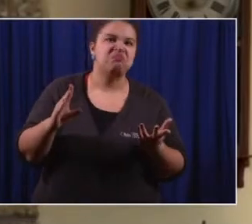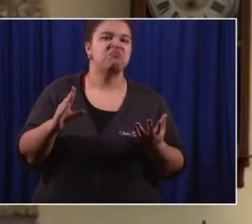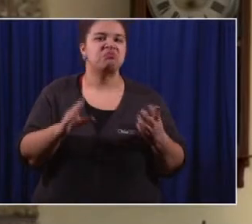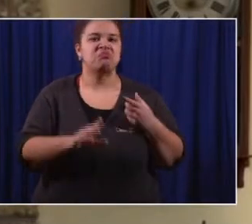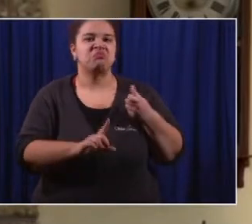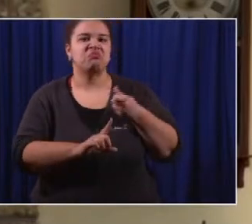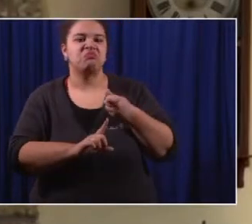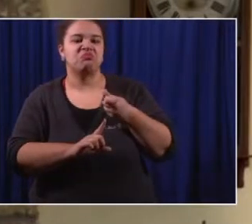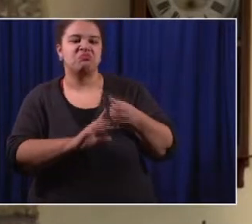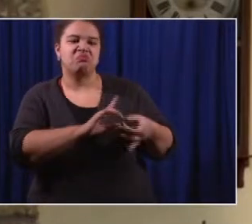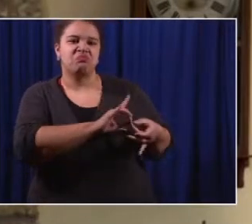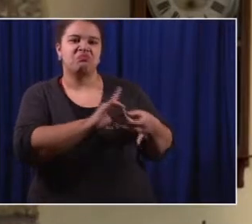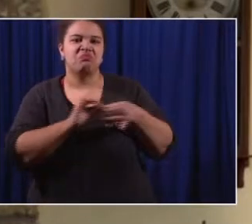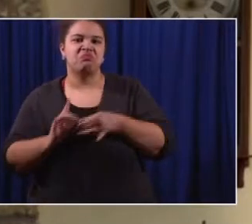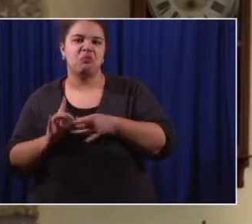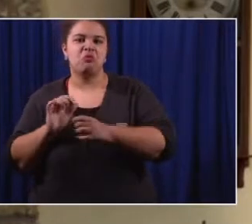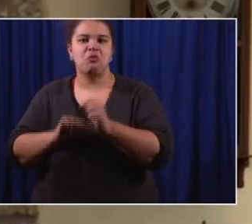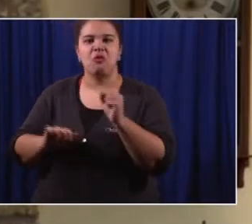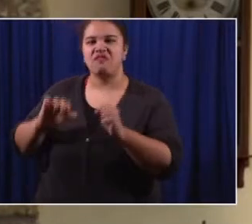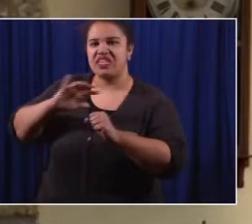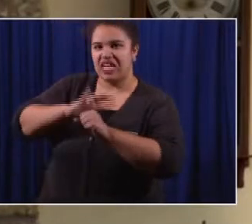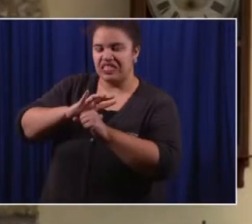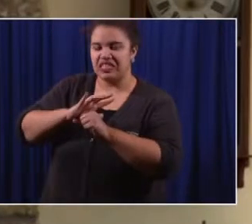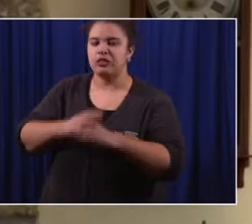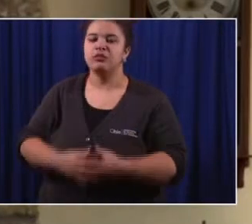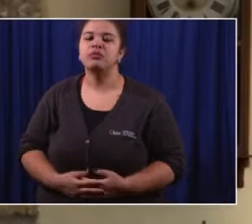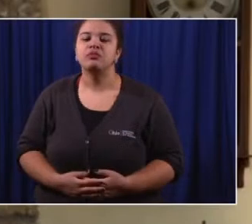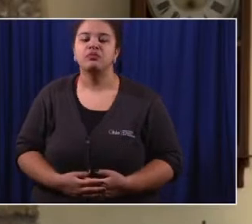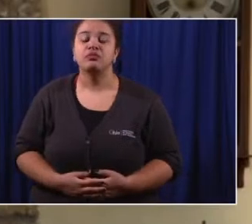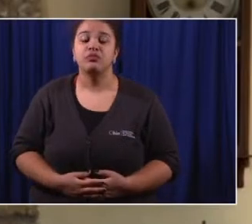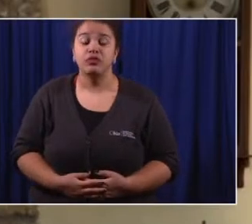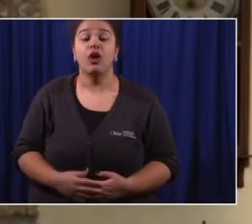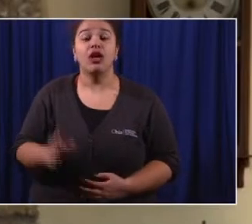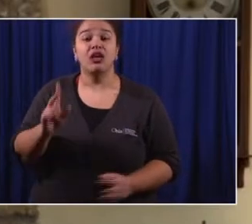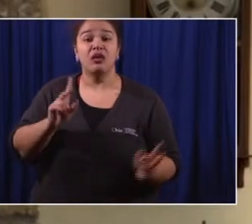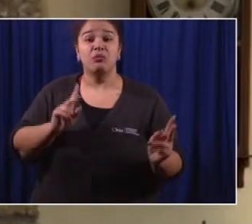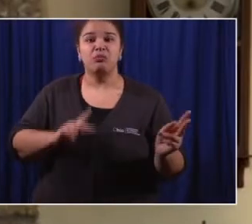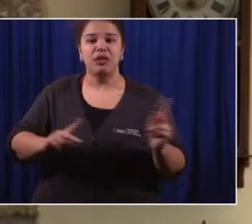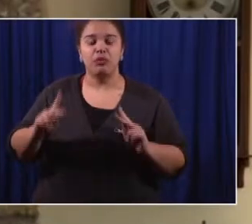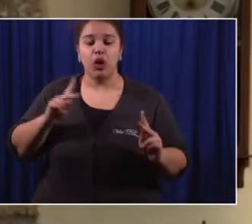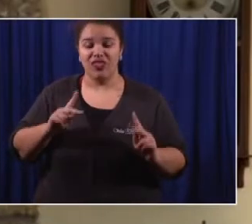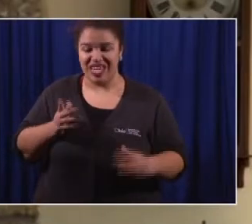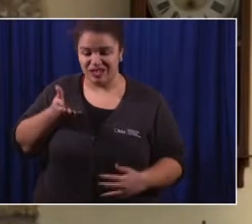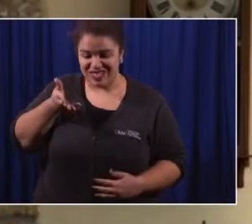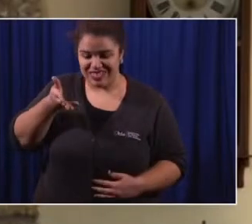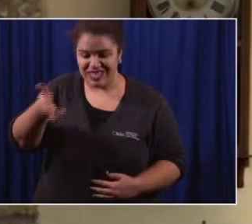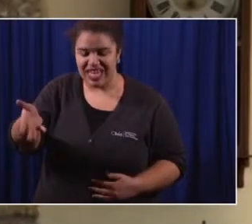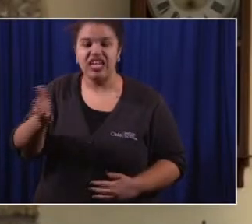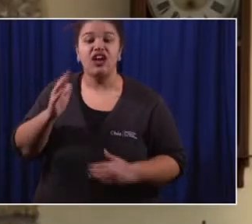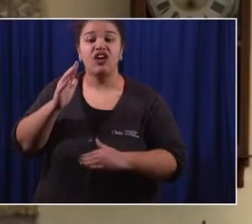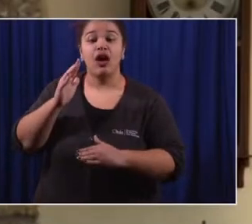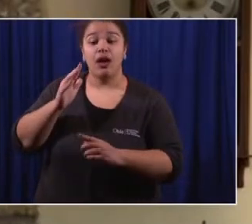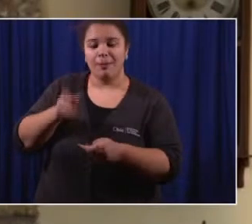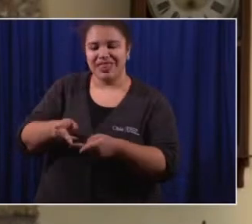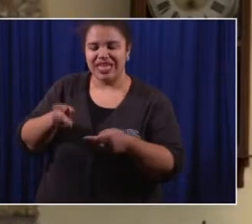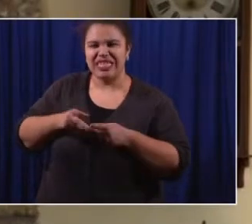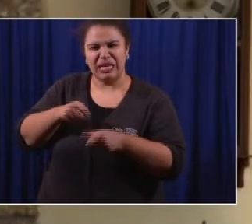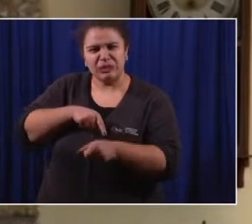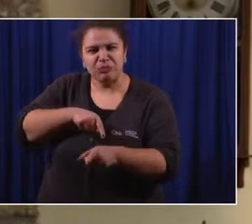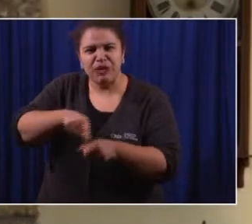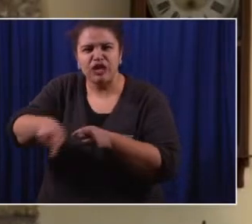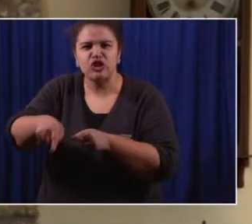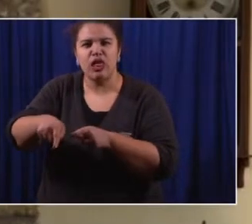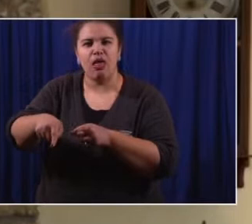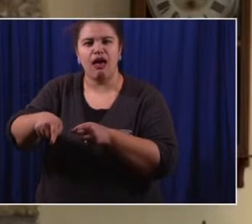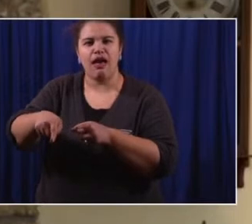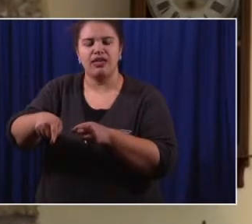cited the fact that many of these people who are in memory care facilities have not been able to see loved ones and friends and family.